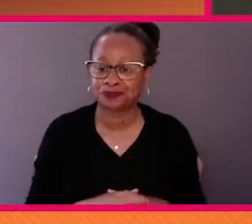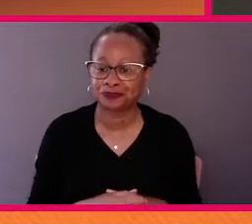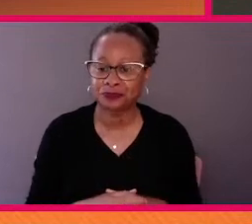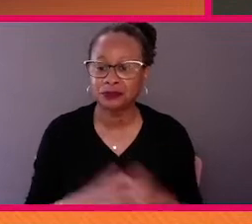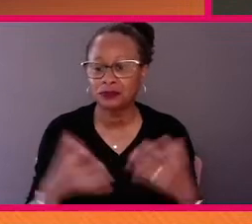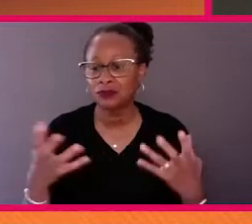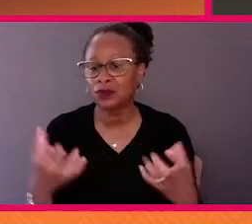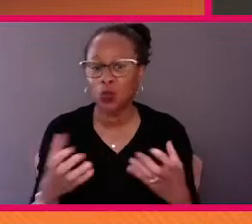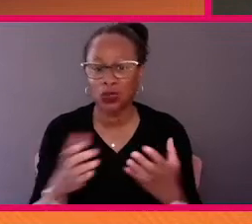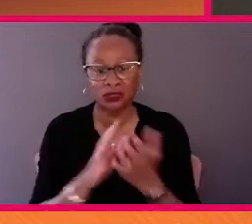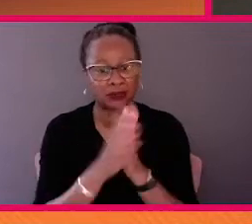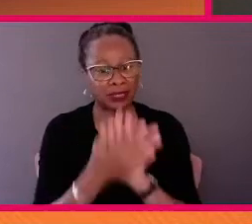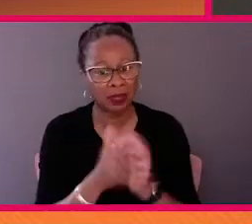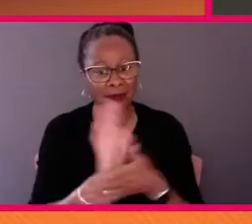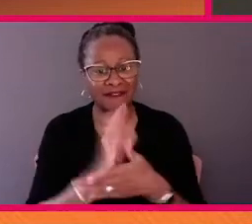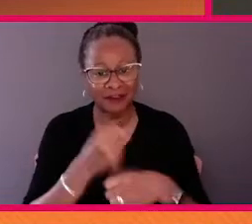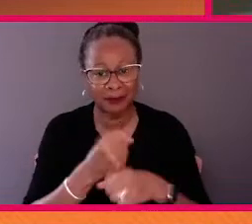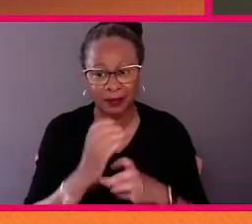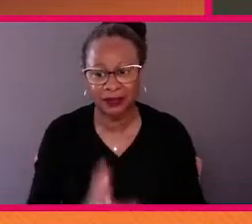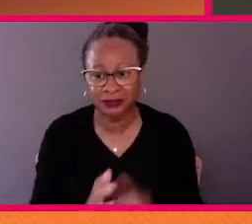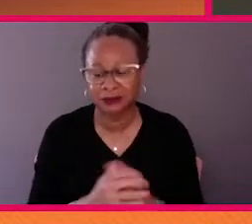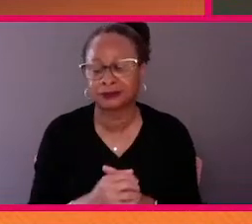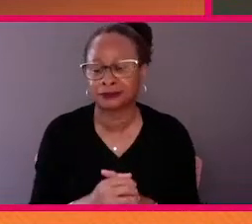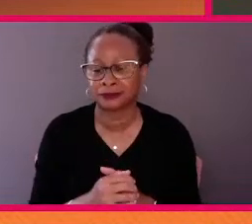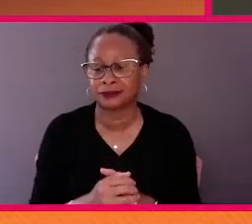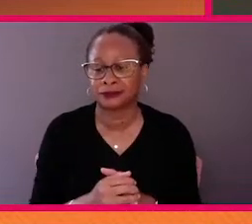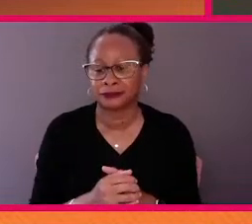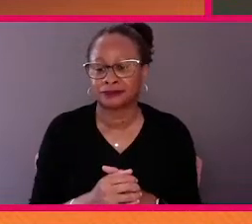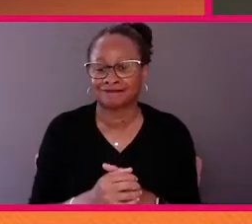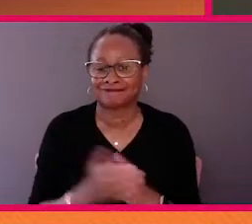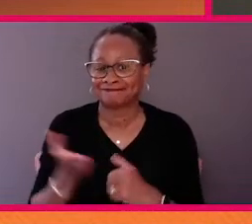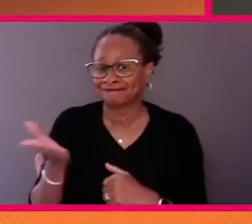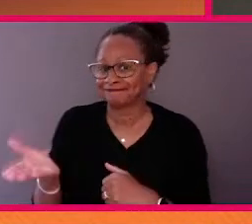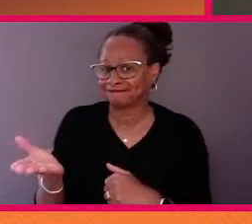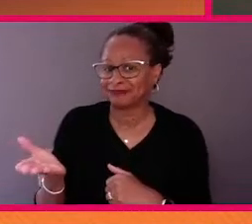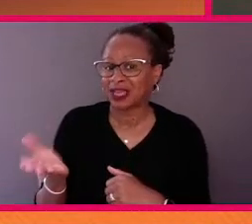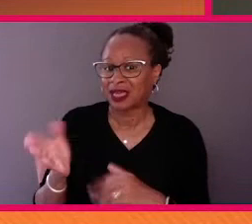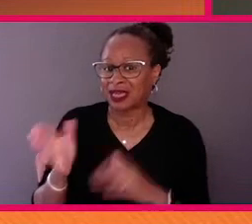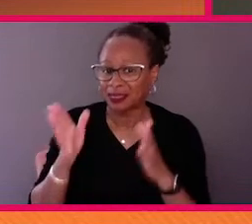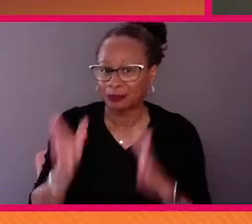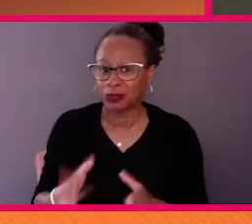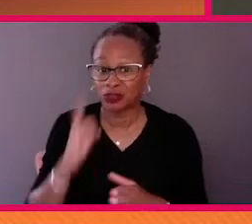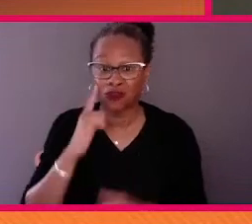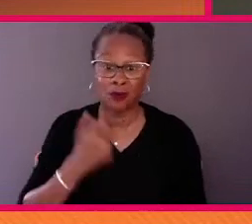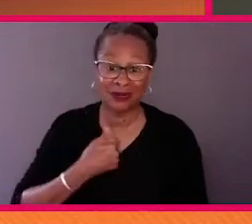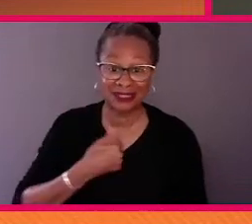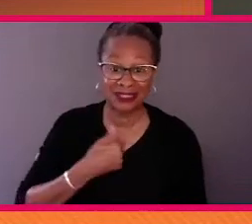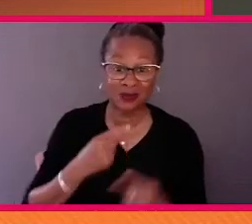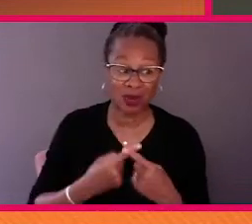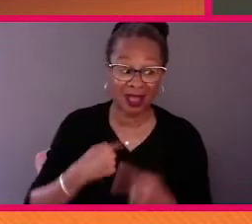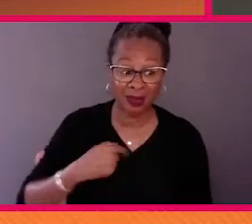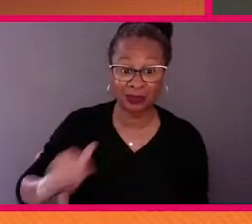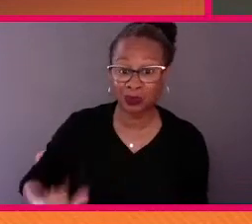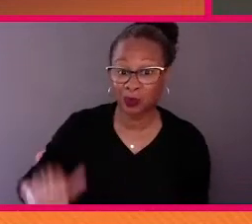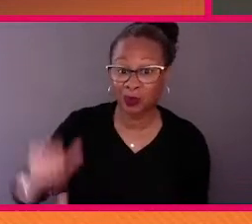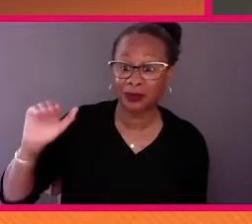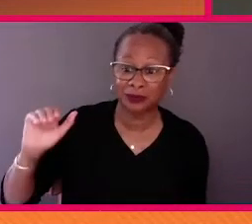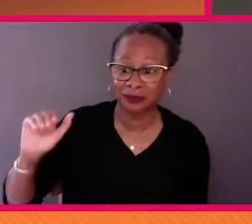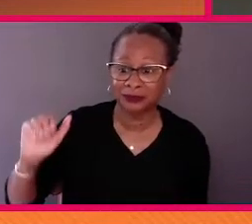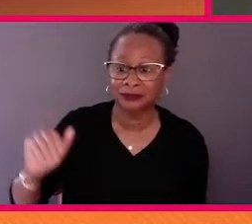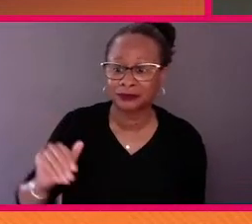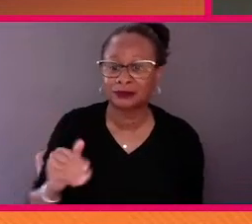become a filmmaker. And An Li is the person that, at least for me when I was growing up, that